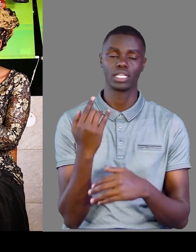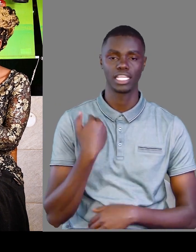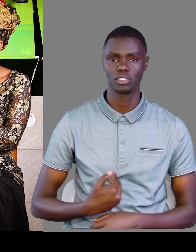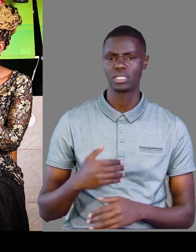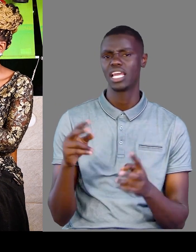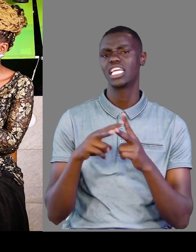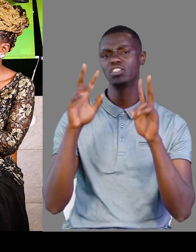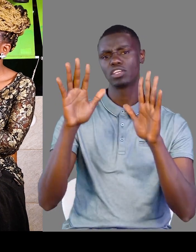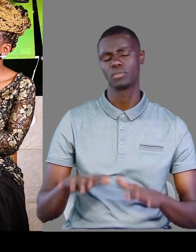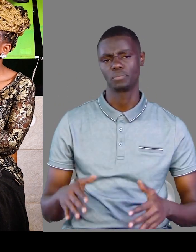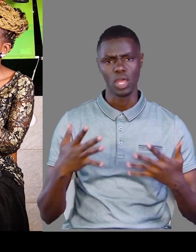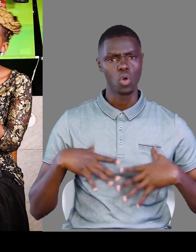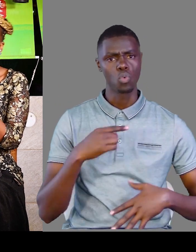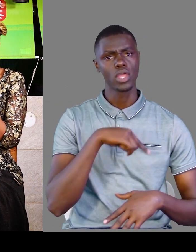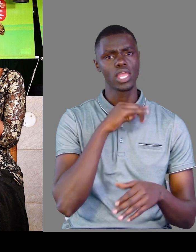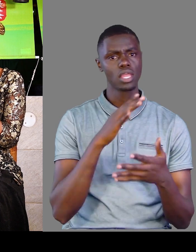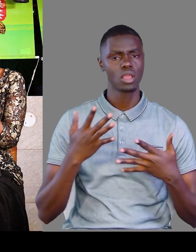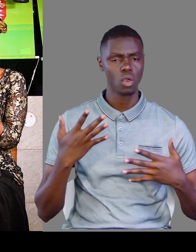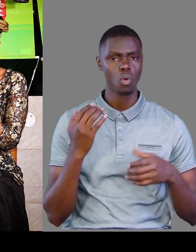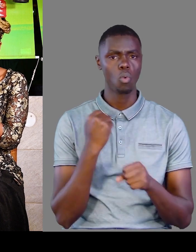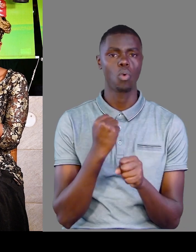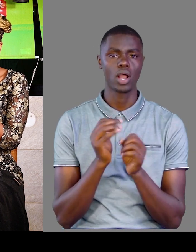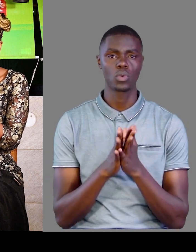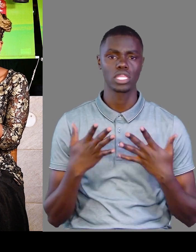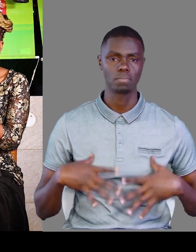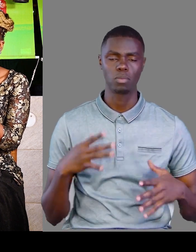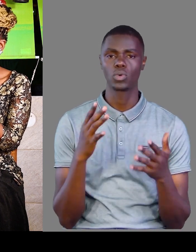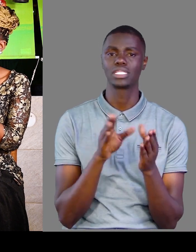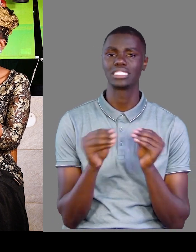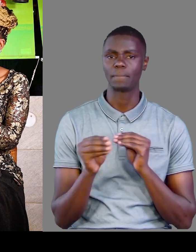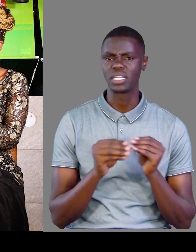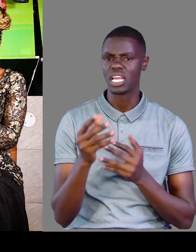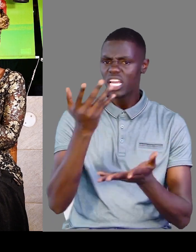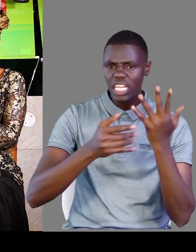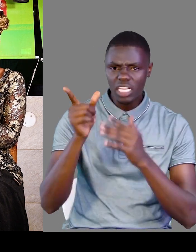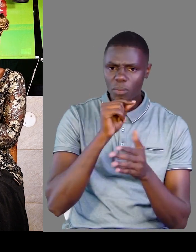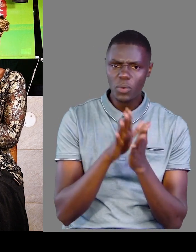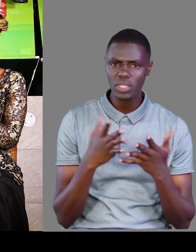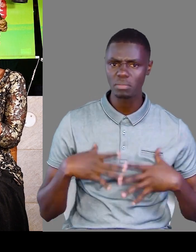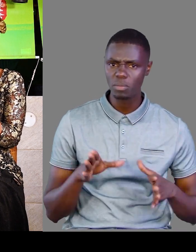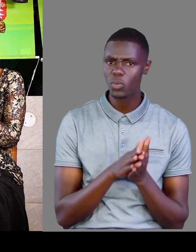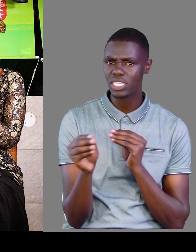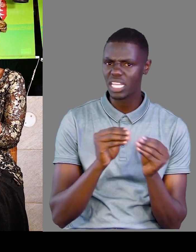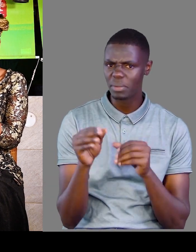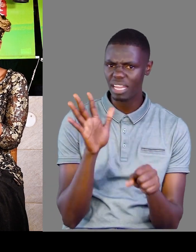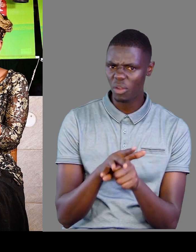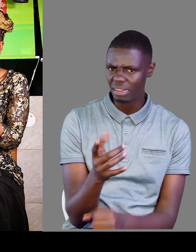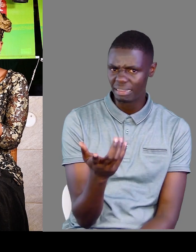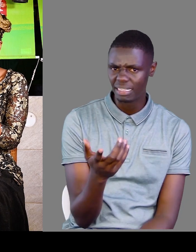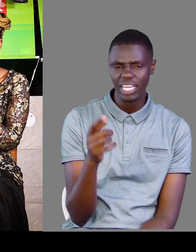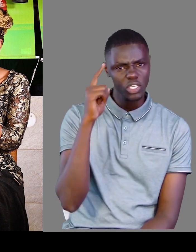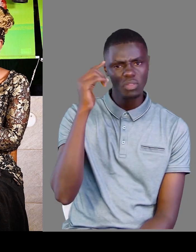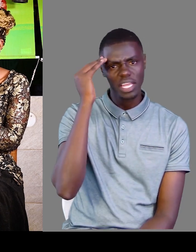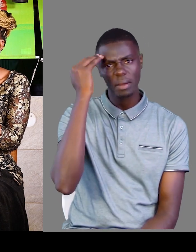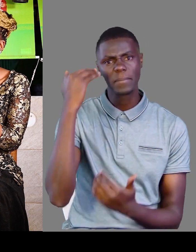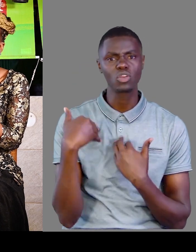personally, we work with persons with disabilities, and I don't know if you've interacted with persons with disabilities, and do you think mental